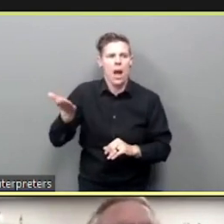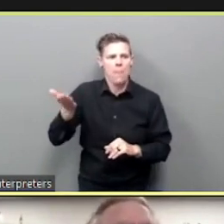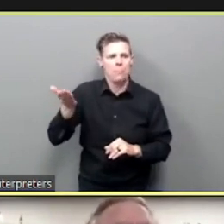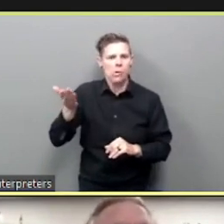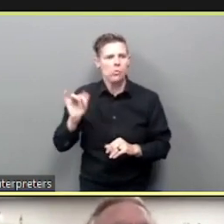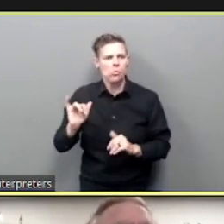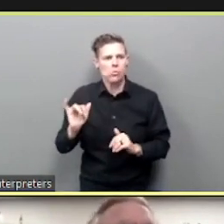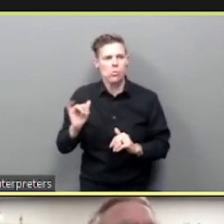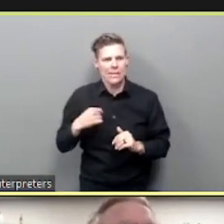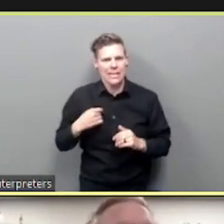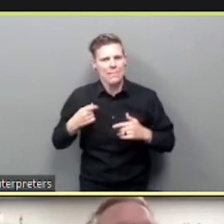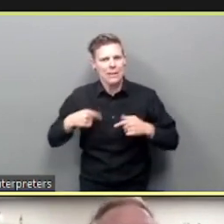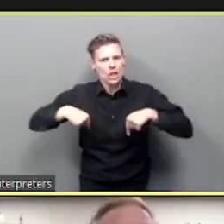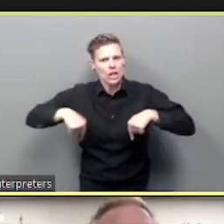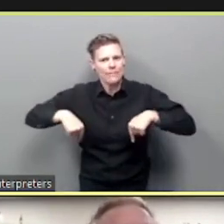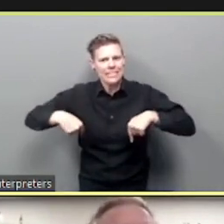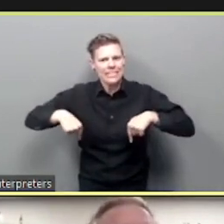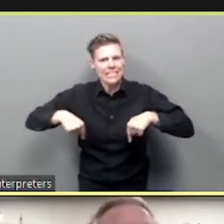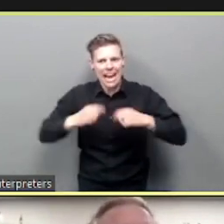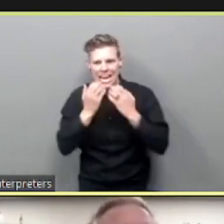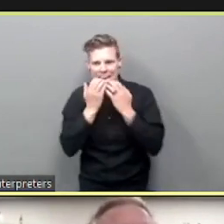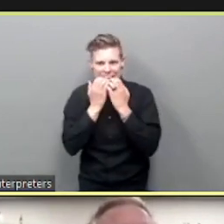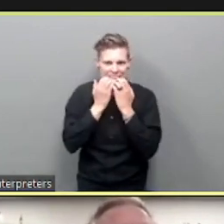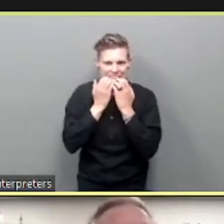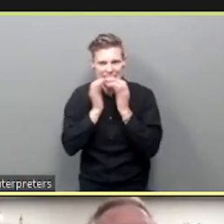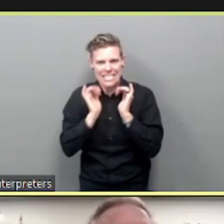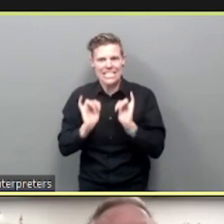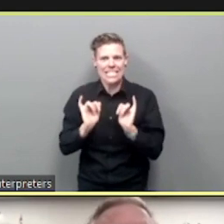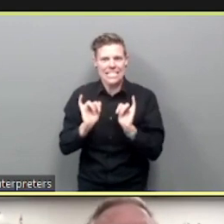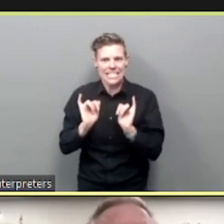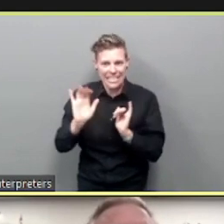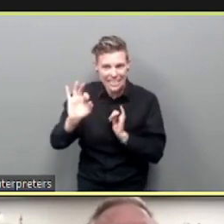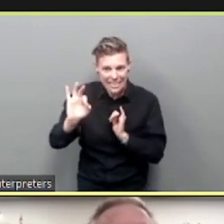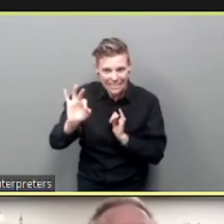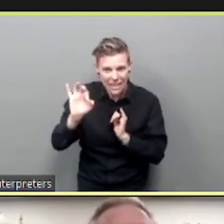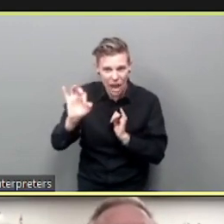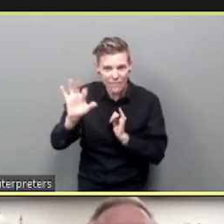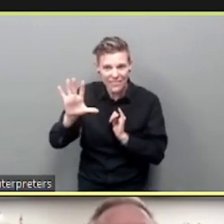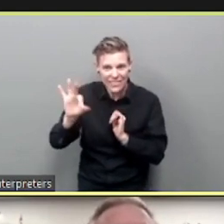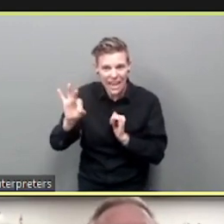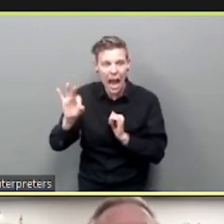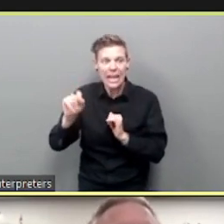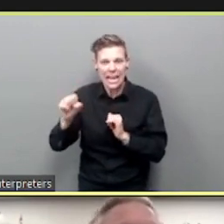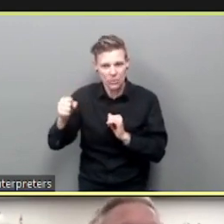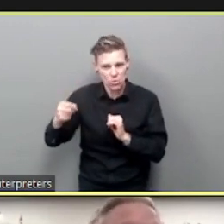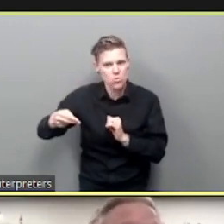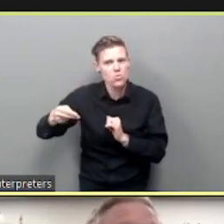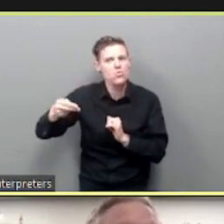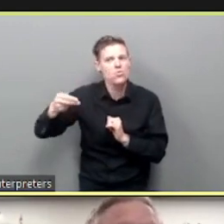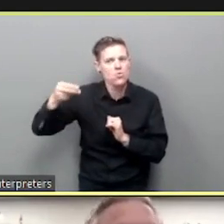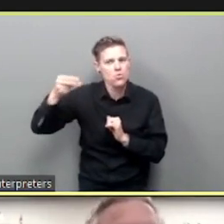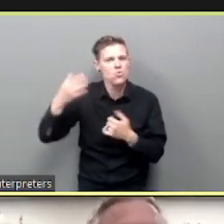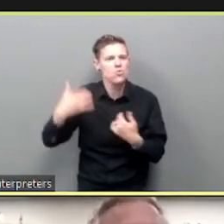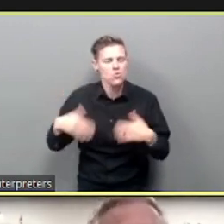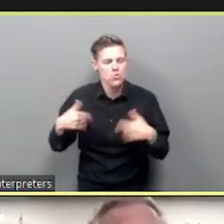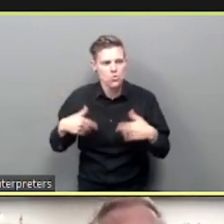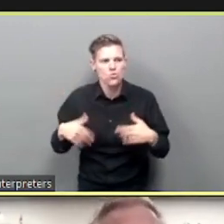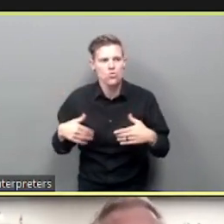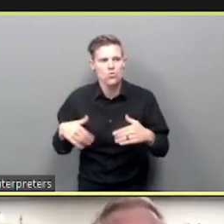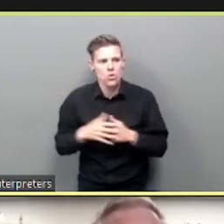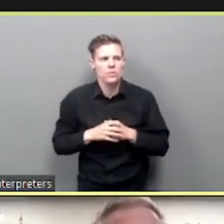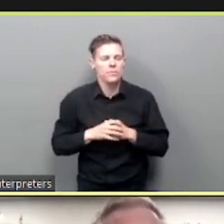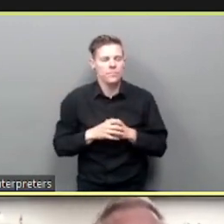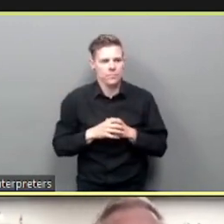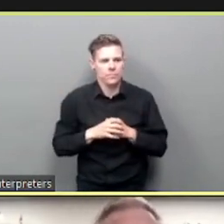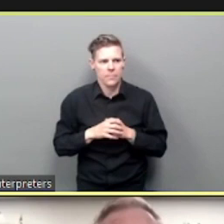nervous as well. It's a high number. Unfortunately, I know I'm getting a message that my audio is